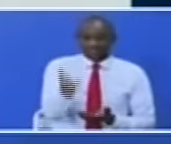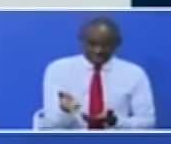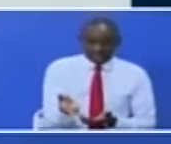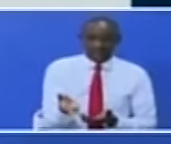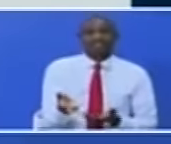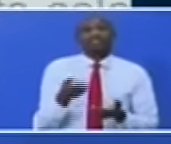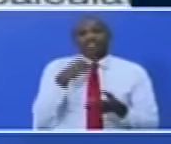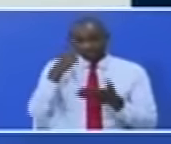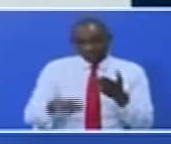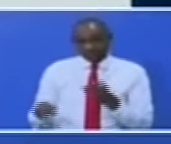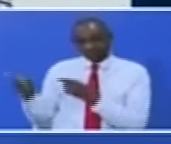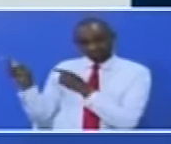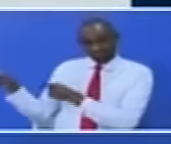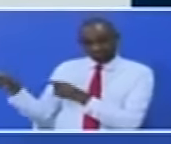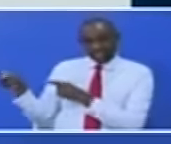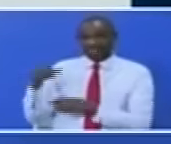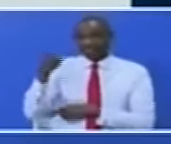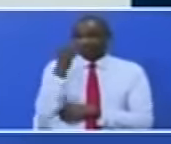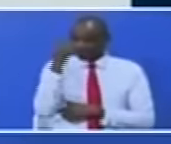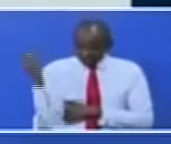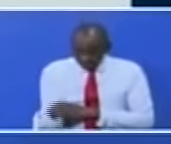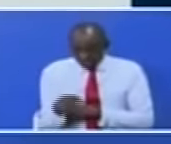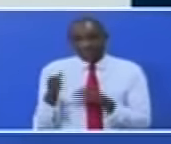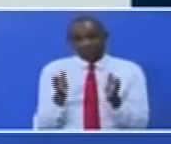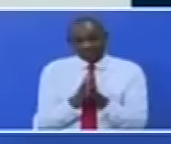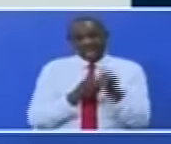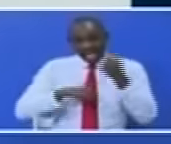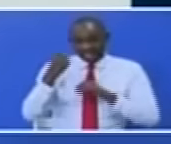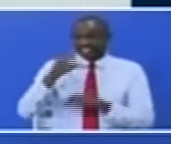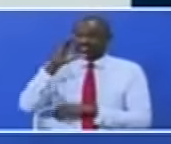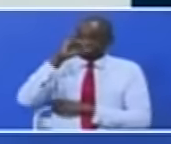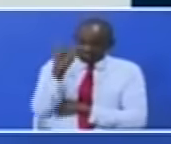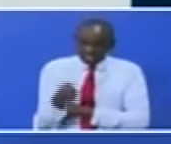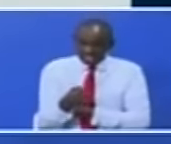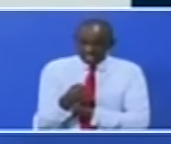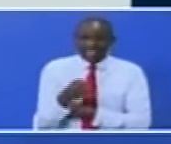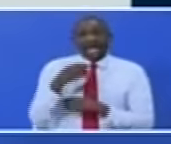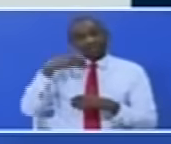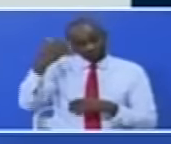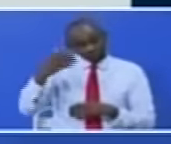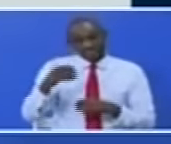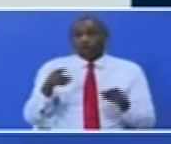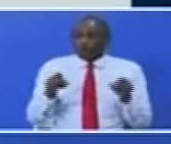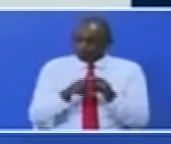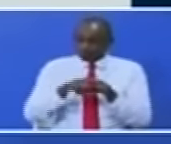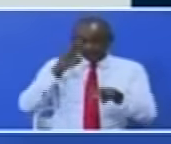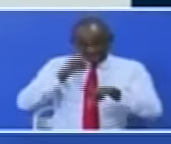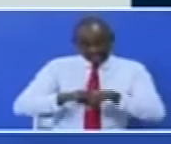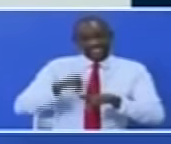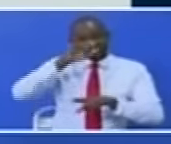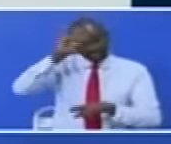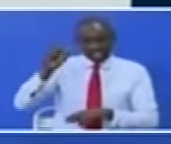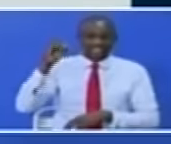Justice Rawal might serve for close to 5 months as the acting Chief Justice and consequently also sit at the